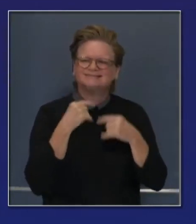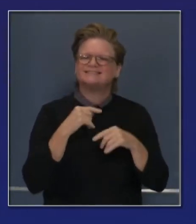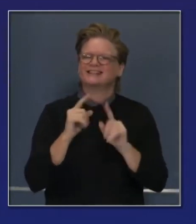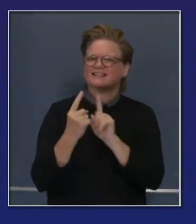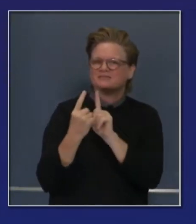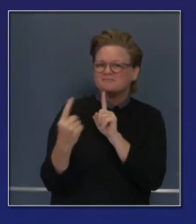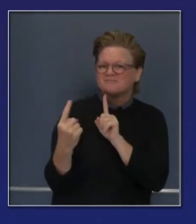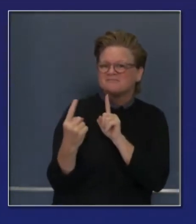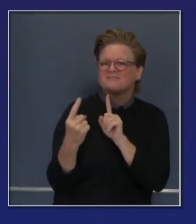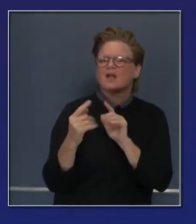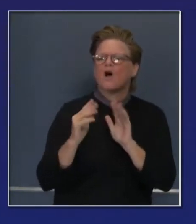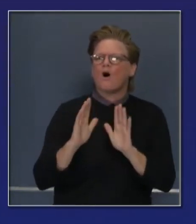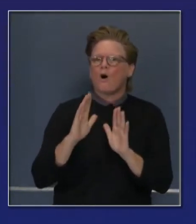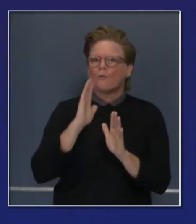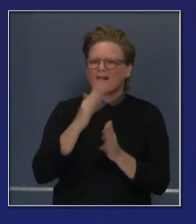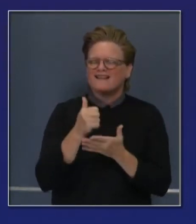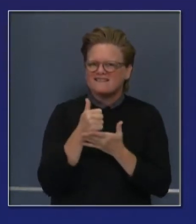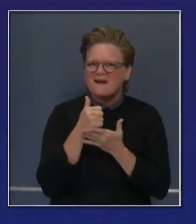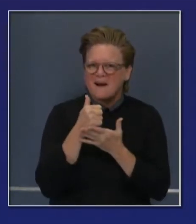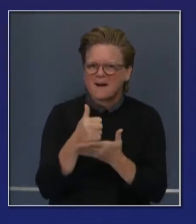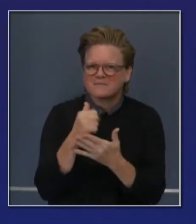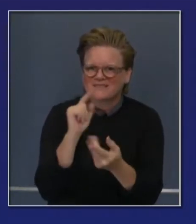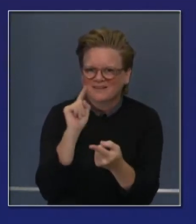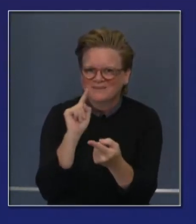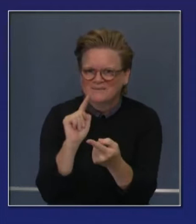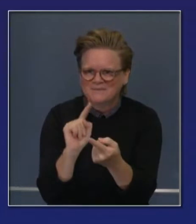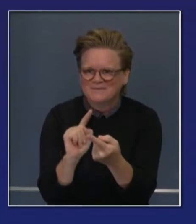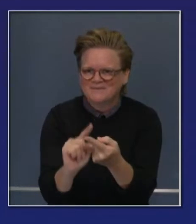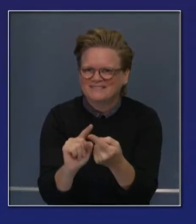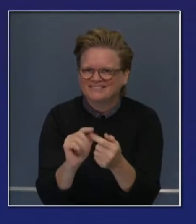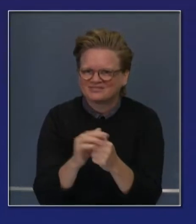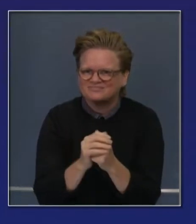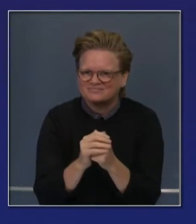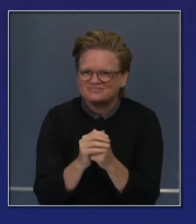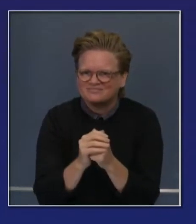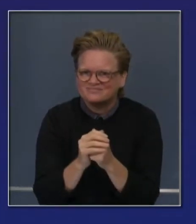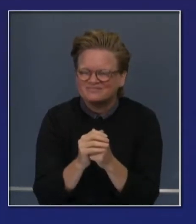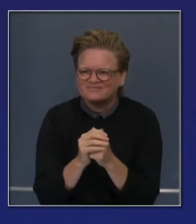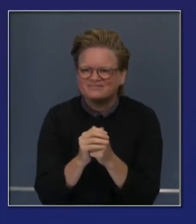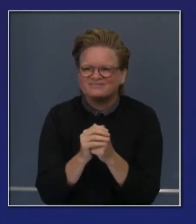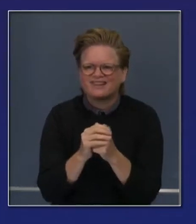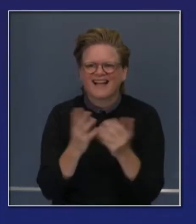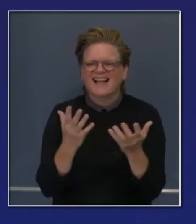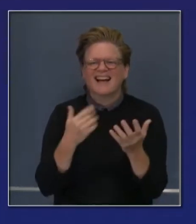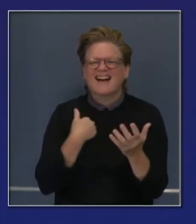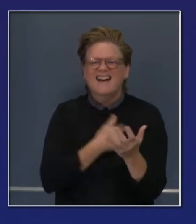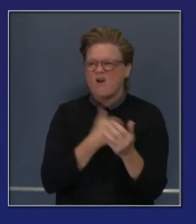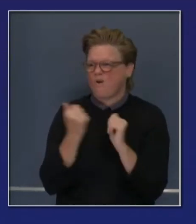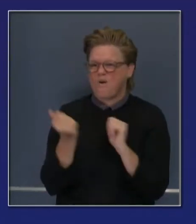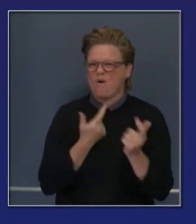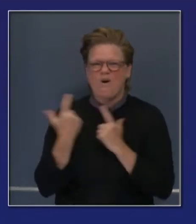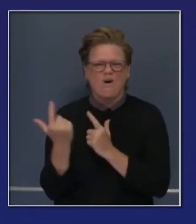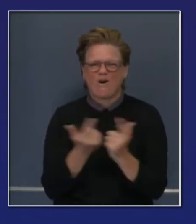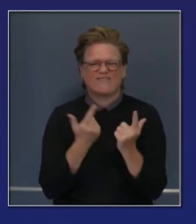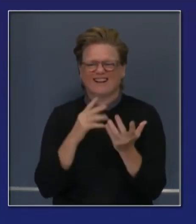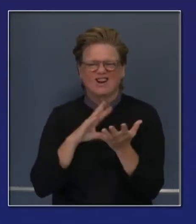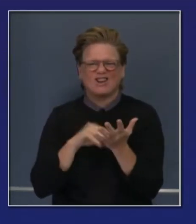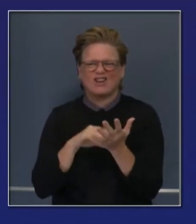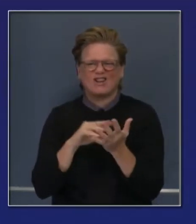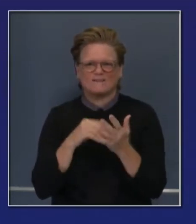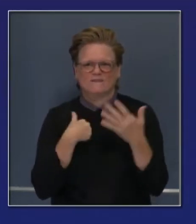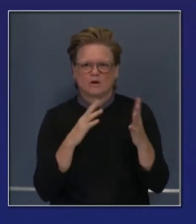your household cohort, the kind of mixing, all of those things we've learned with a greater sense of understanding,